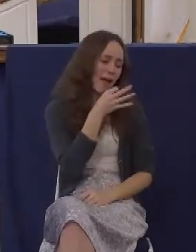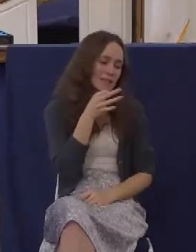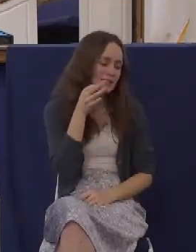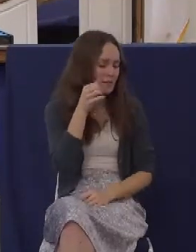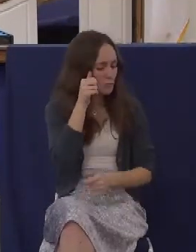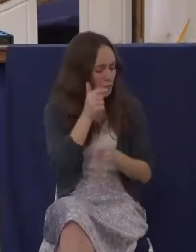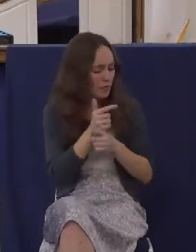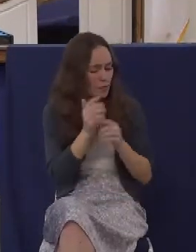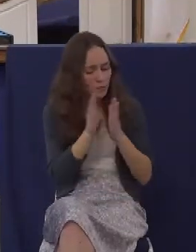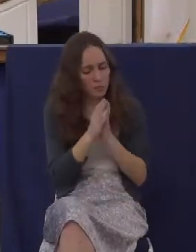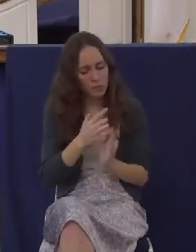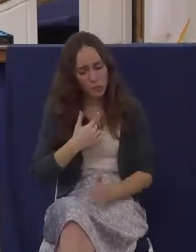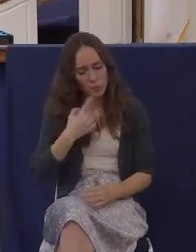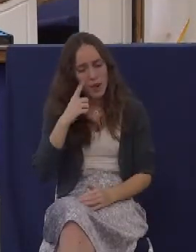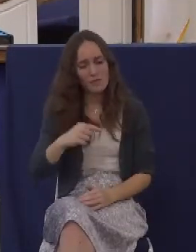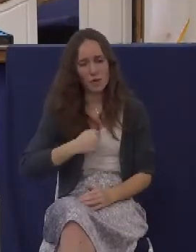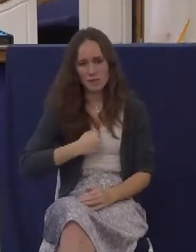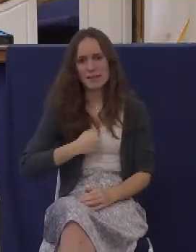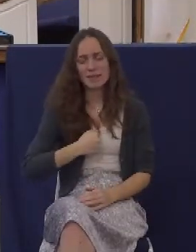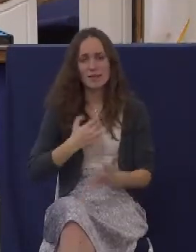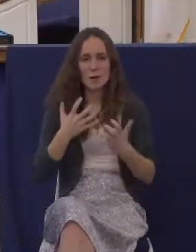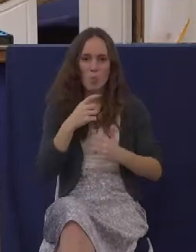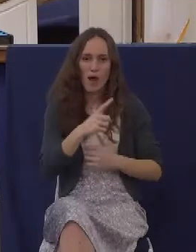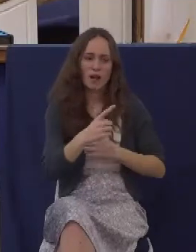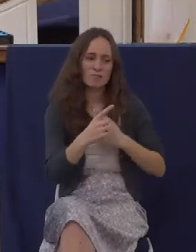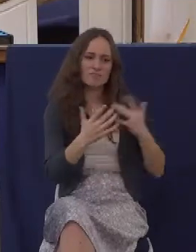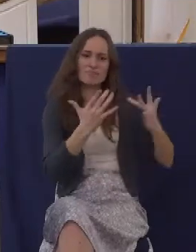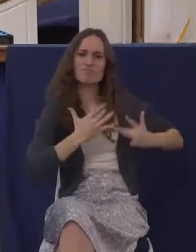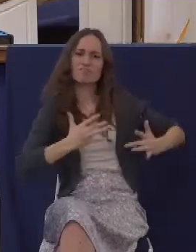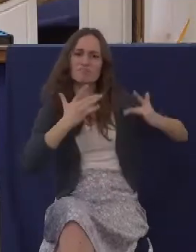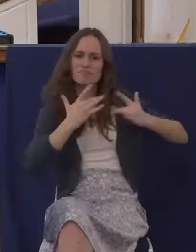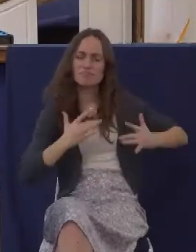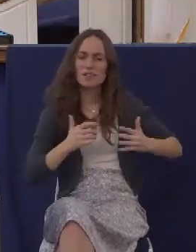Pray for me. Jesus said, don't do that.